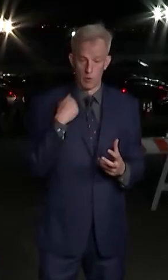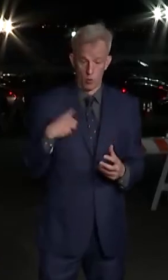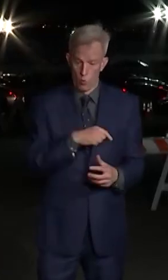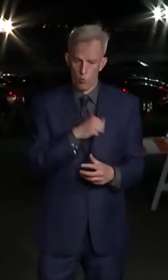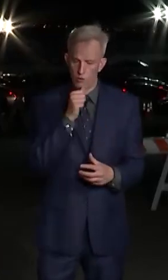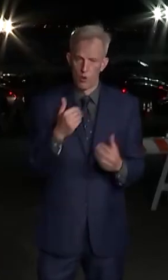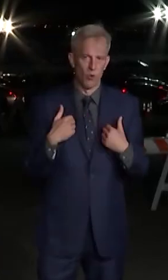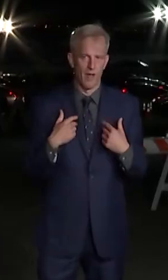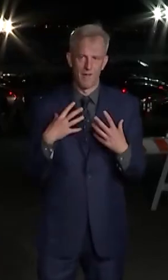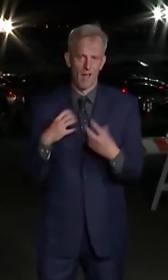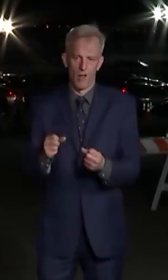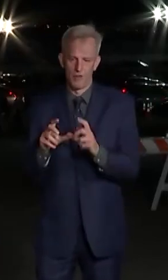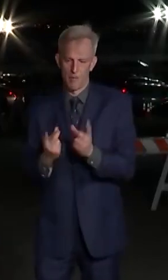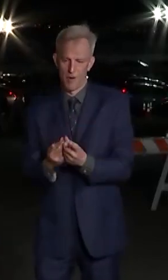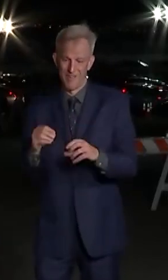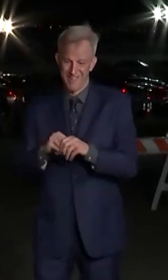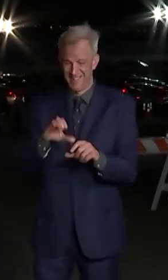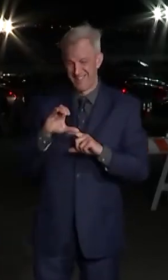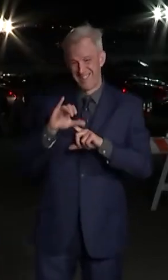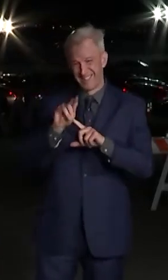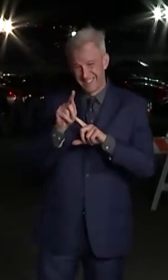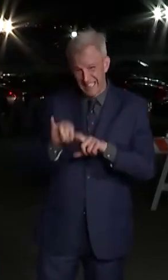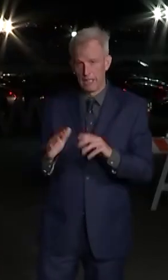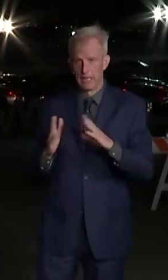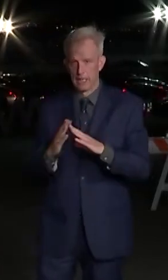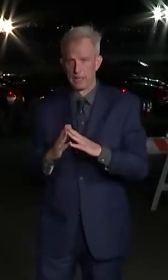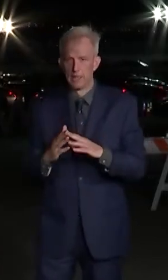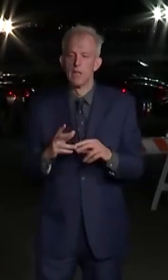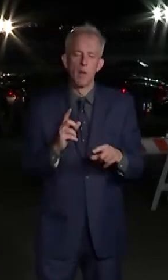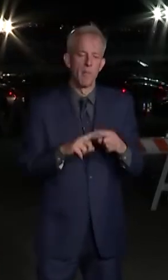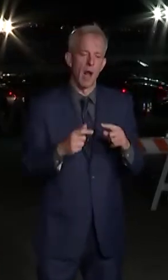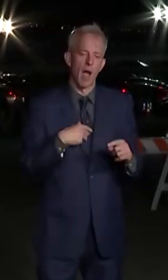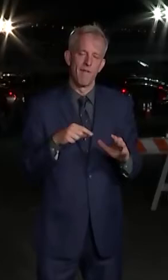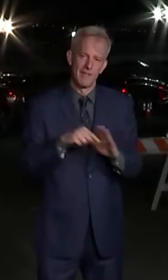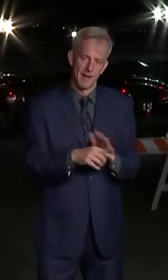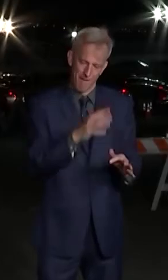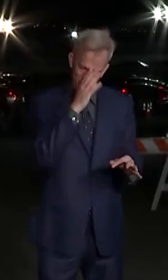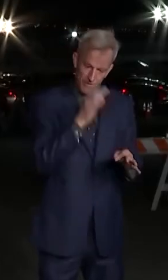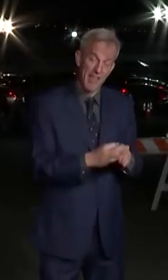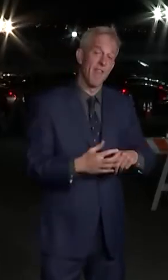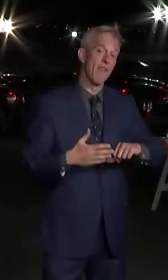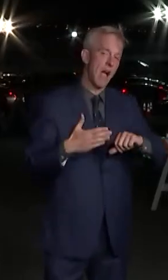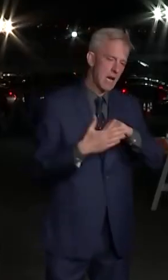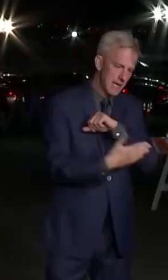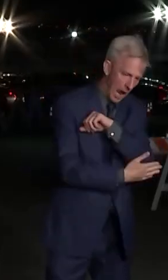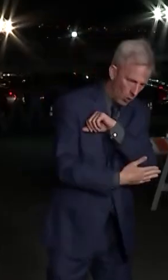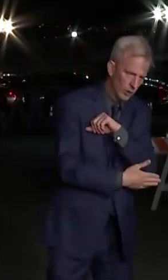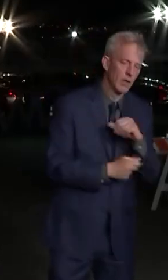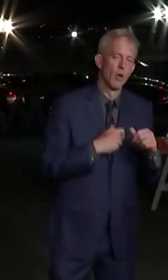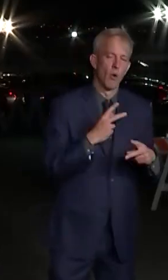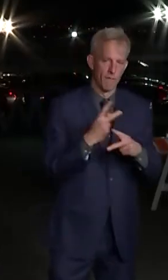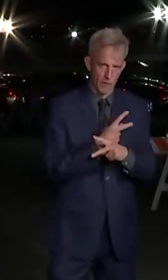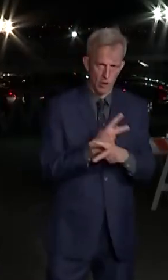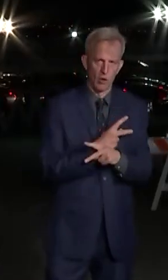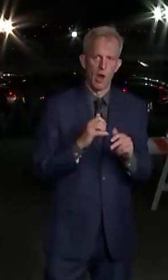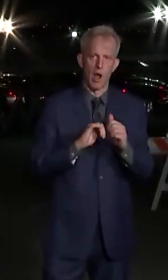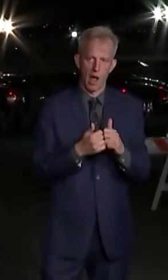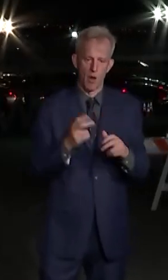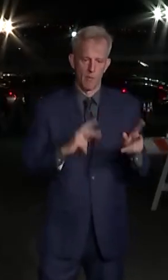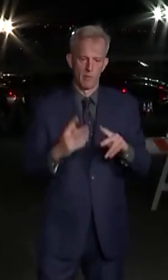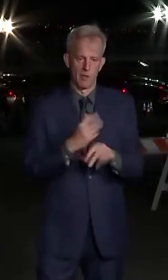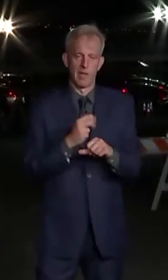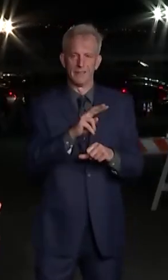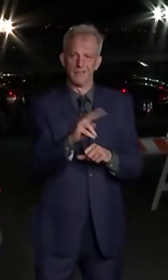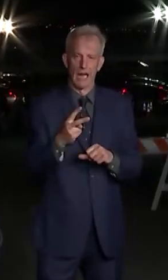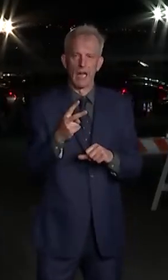That's set by the county. But I have deep faith that they will figure out a way to make sure that people get second doses. And as I